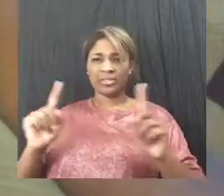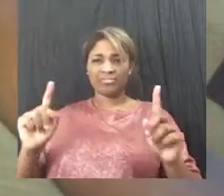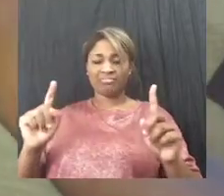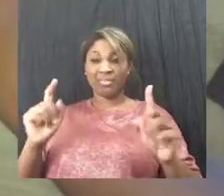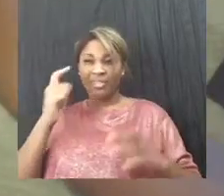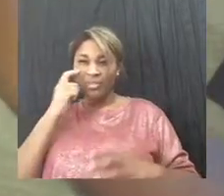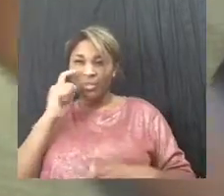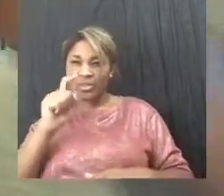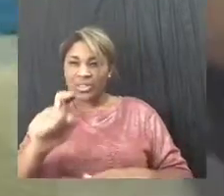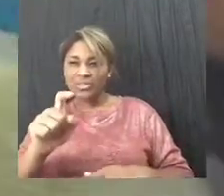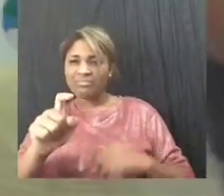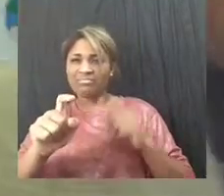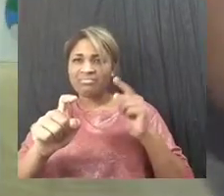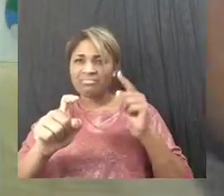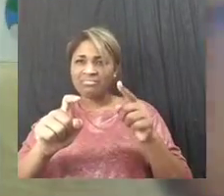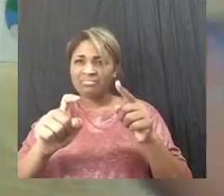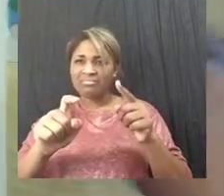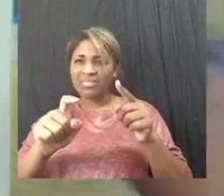was